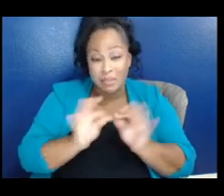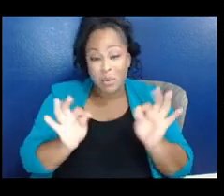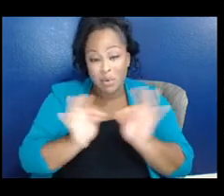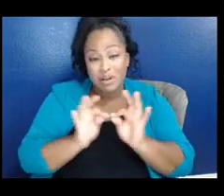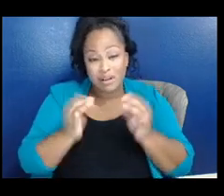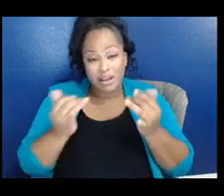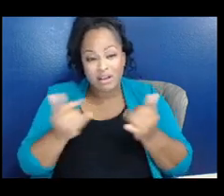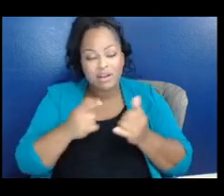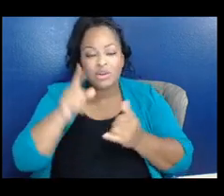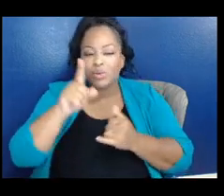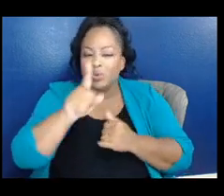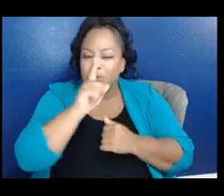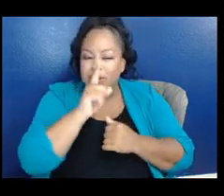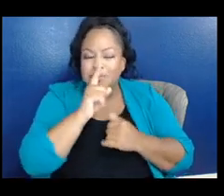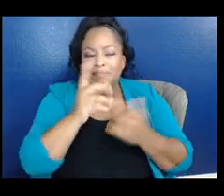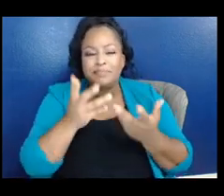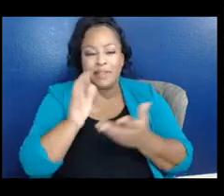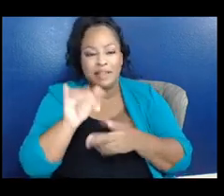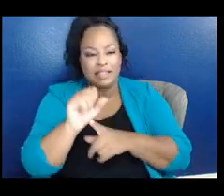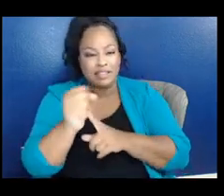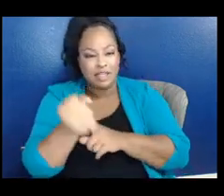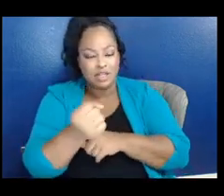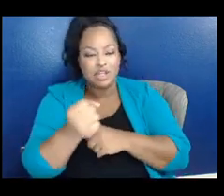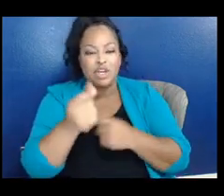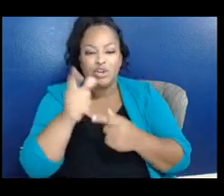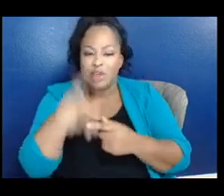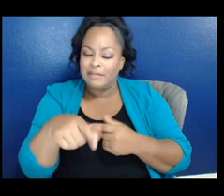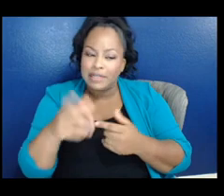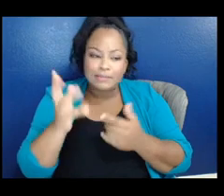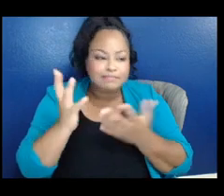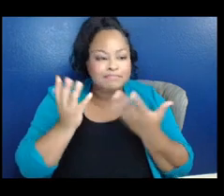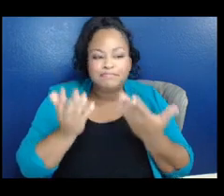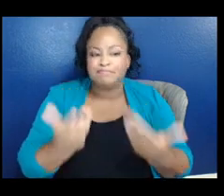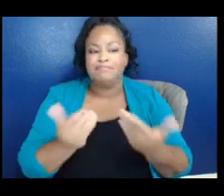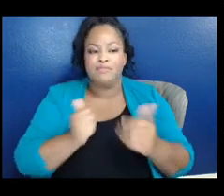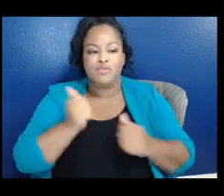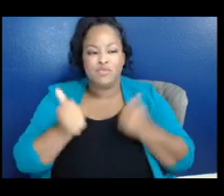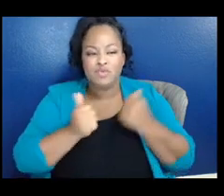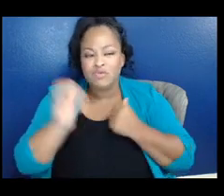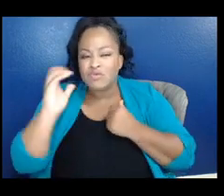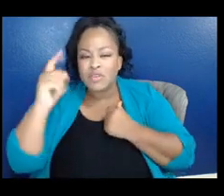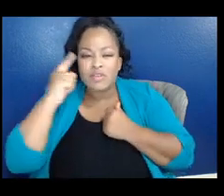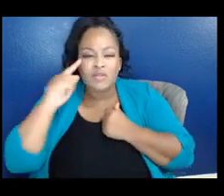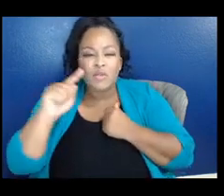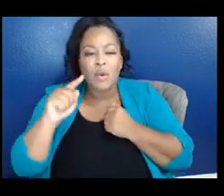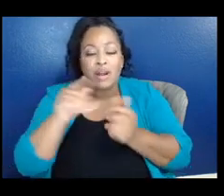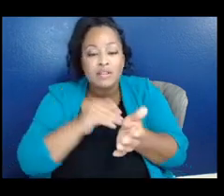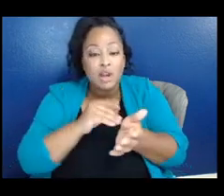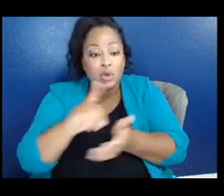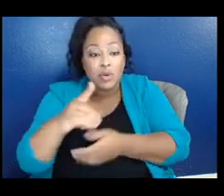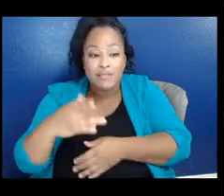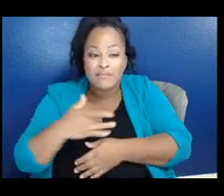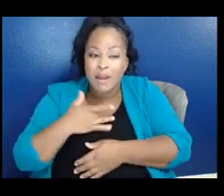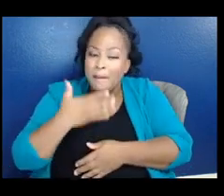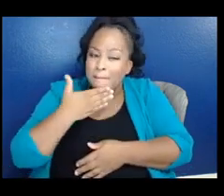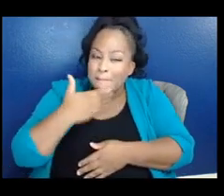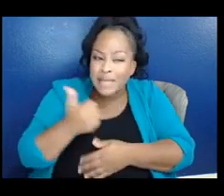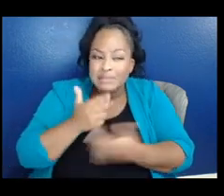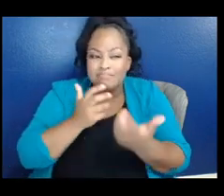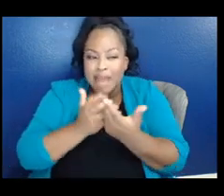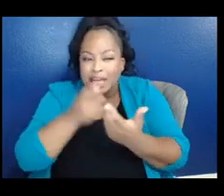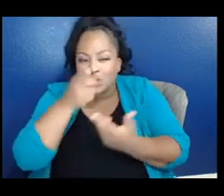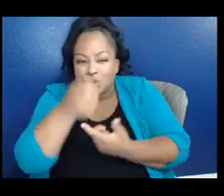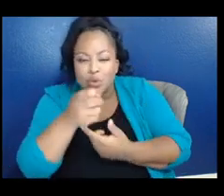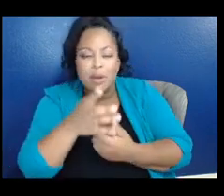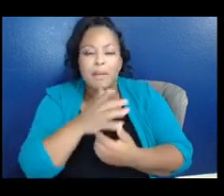very important to take that situation into your own hands and seek out a physician who you feel is best suited for